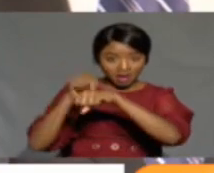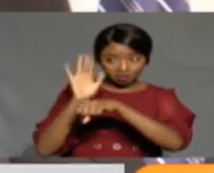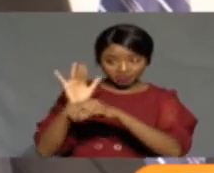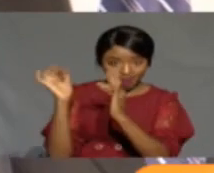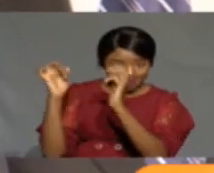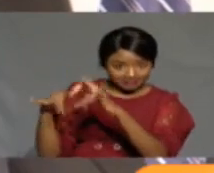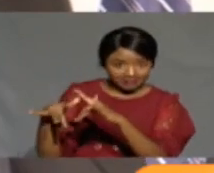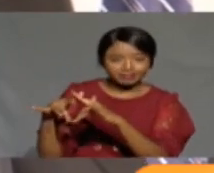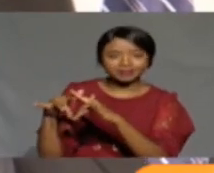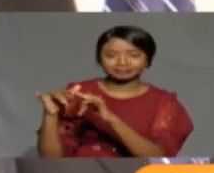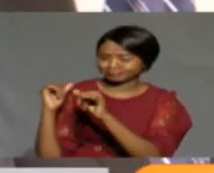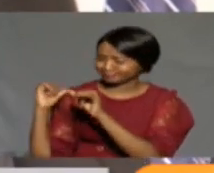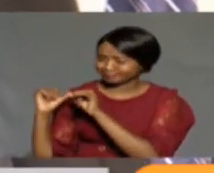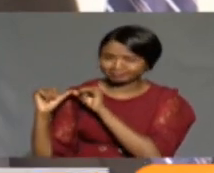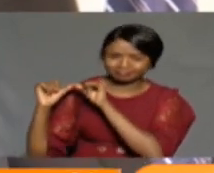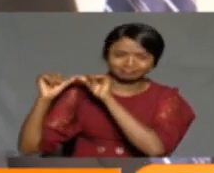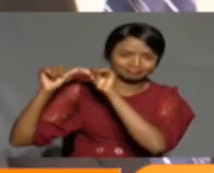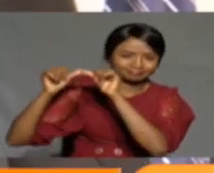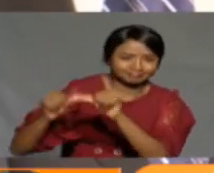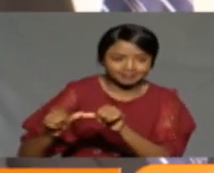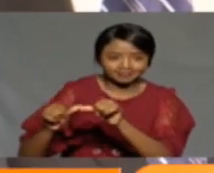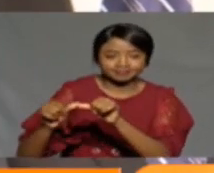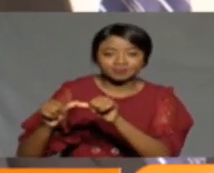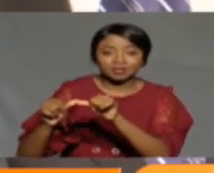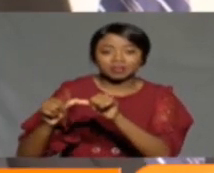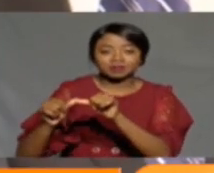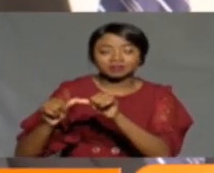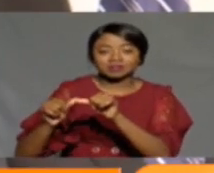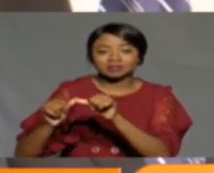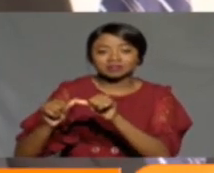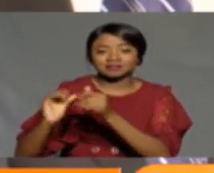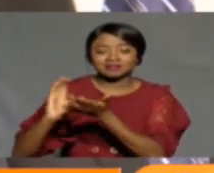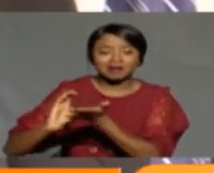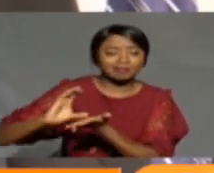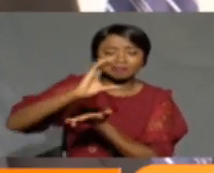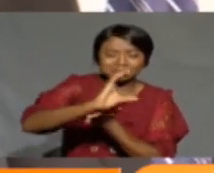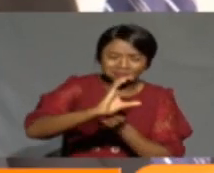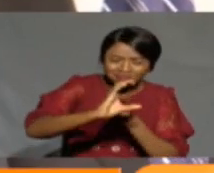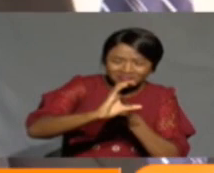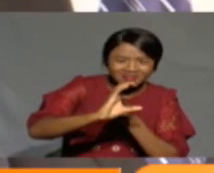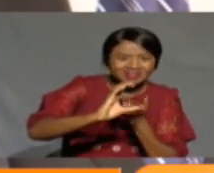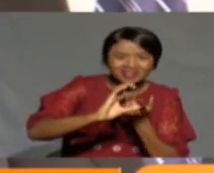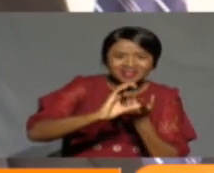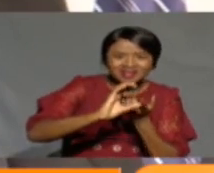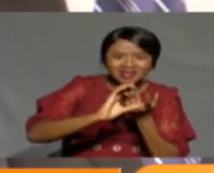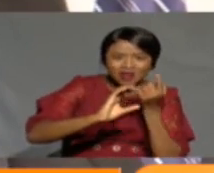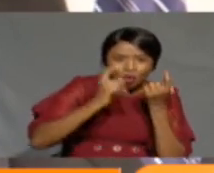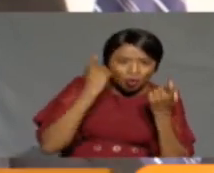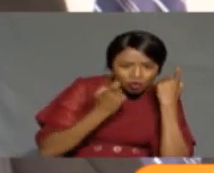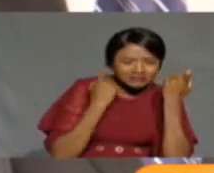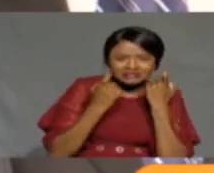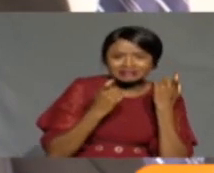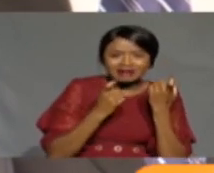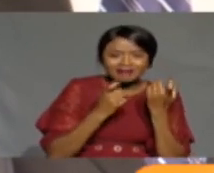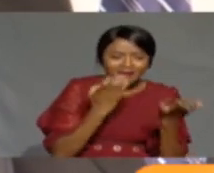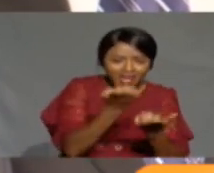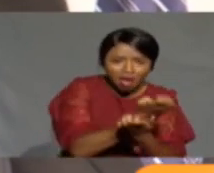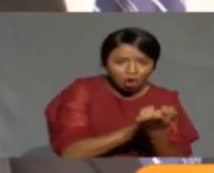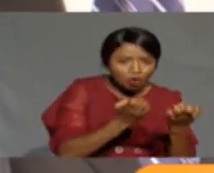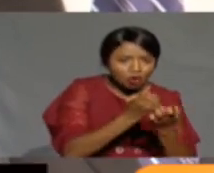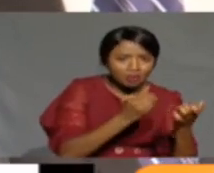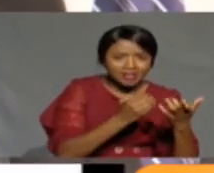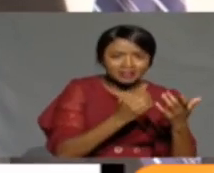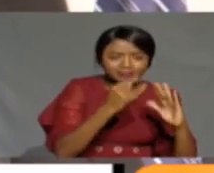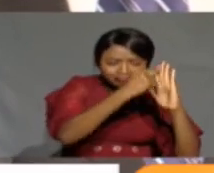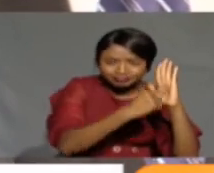has consistently proposed allocations that do not take into account accepted economic